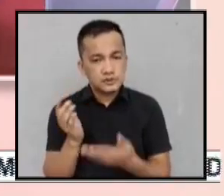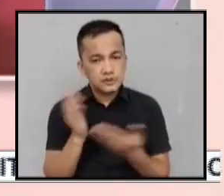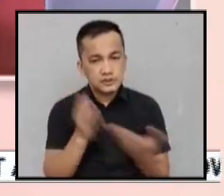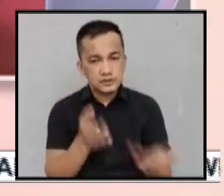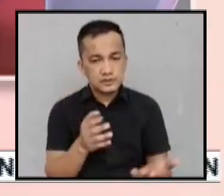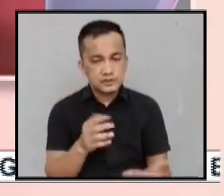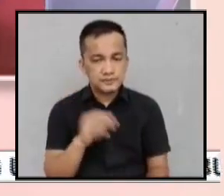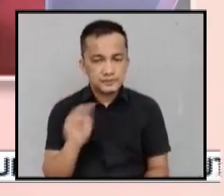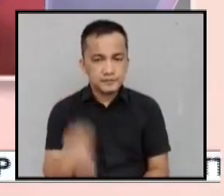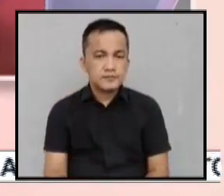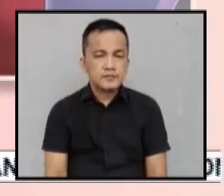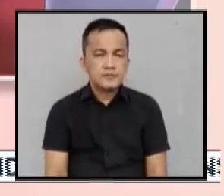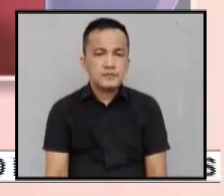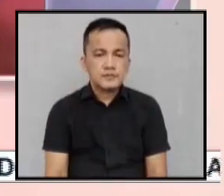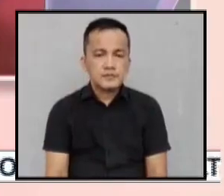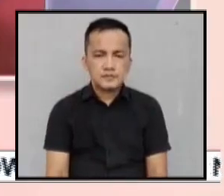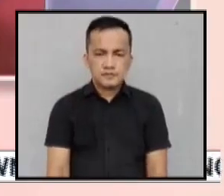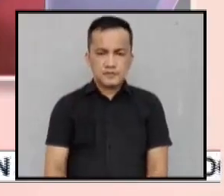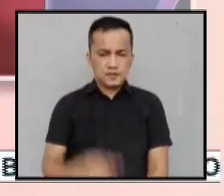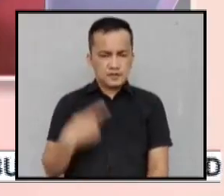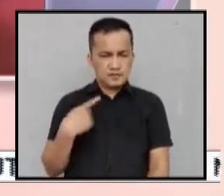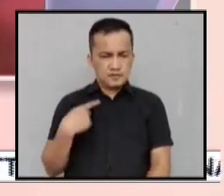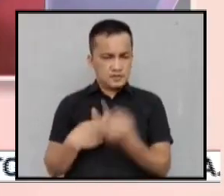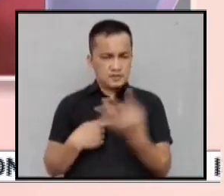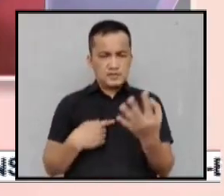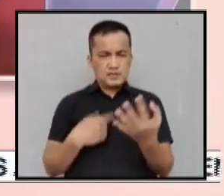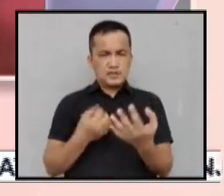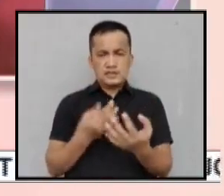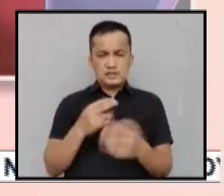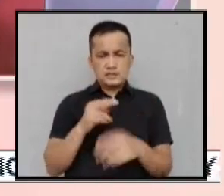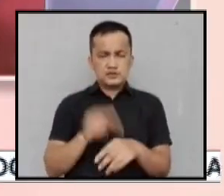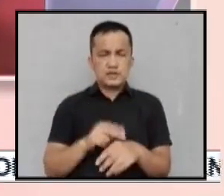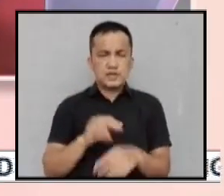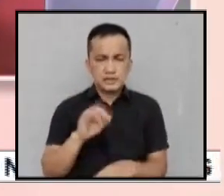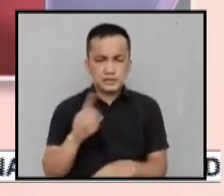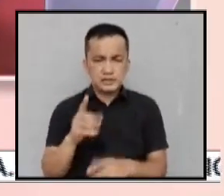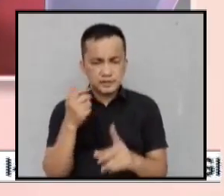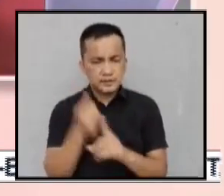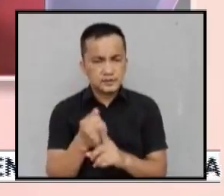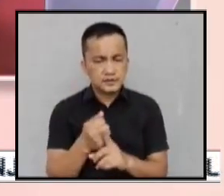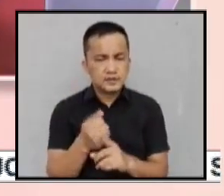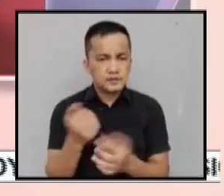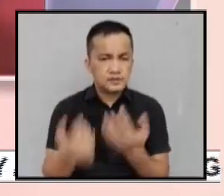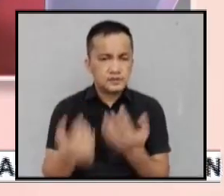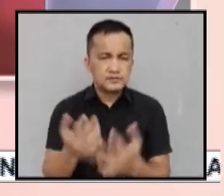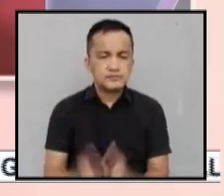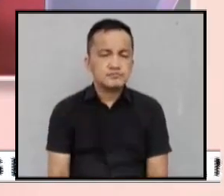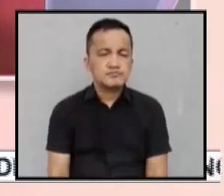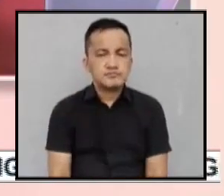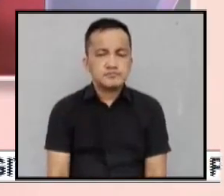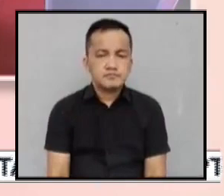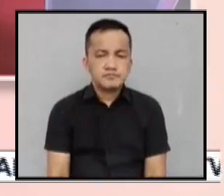Manila. Pero may bilang po ba kayo kung ilang national IDs po itong naapektuhan or nasunog?